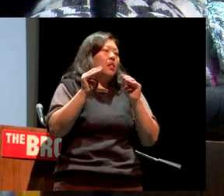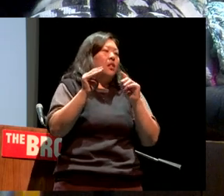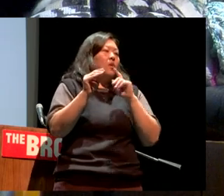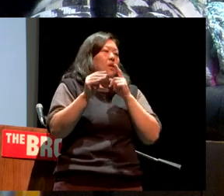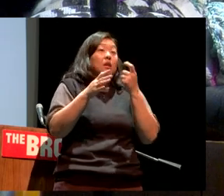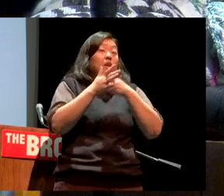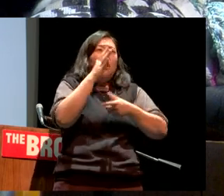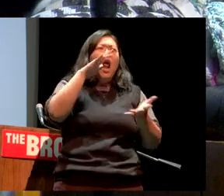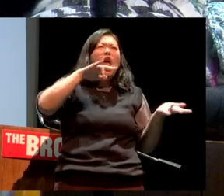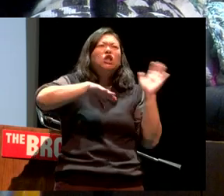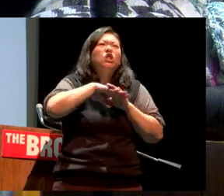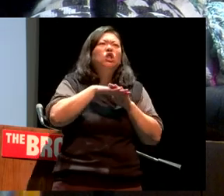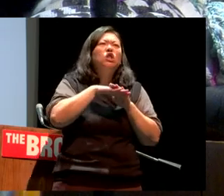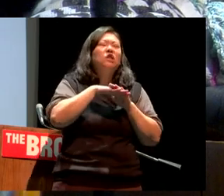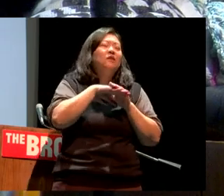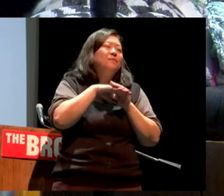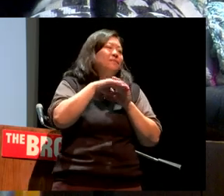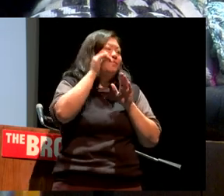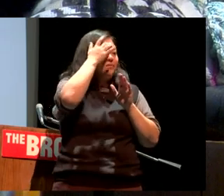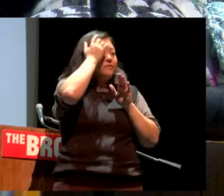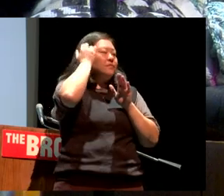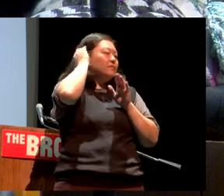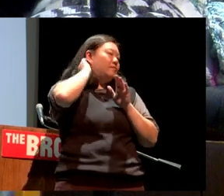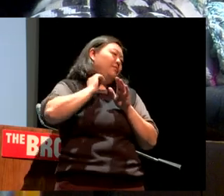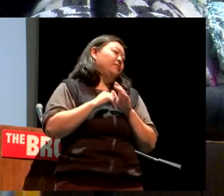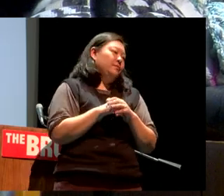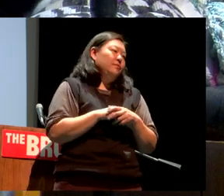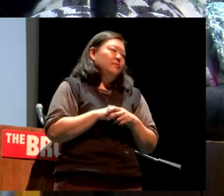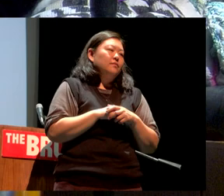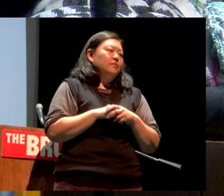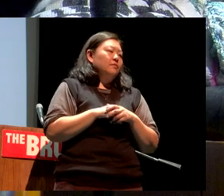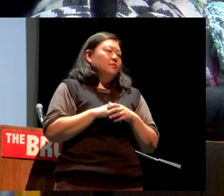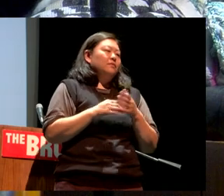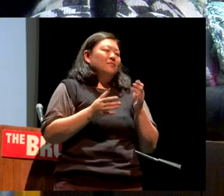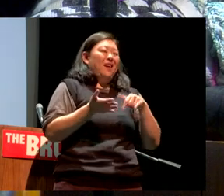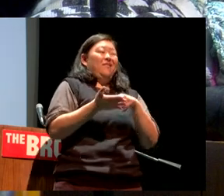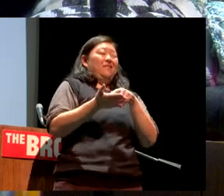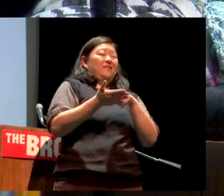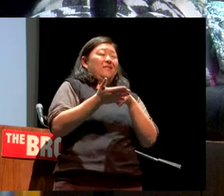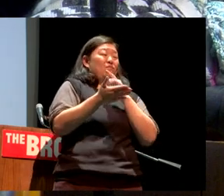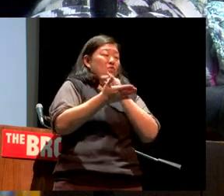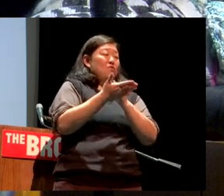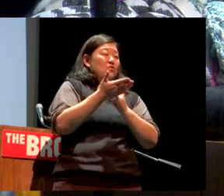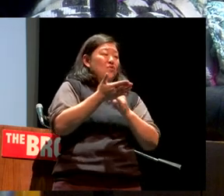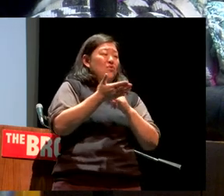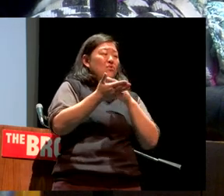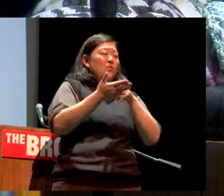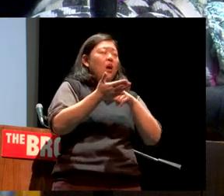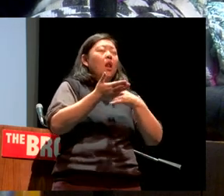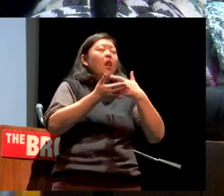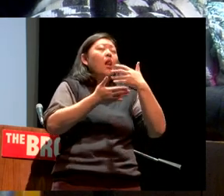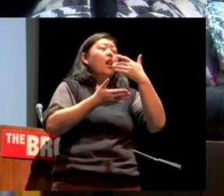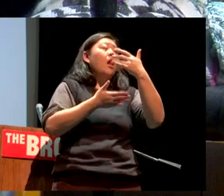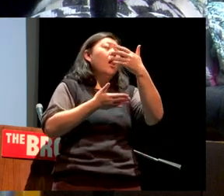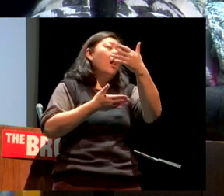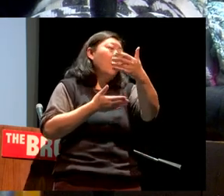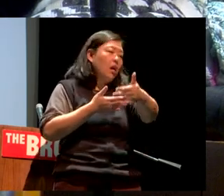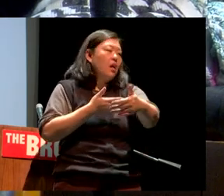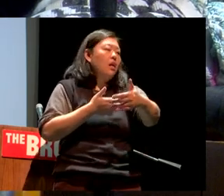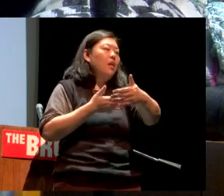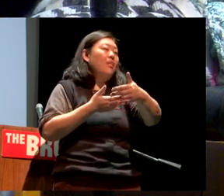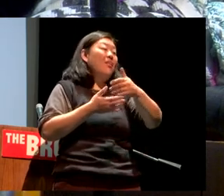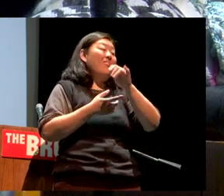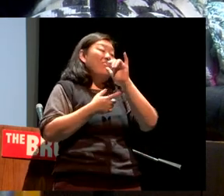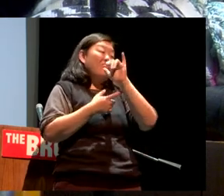$1 million or something like that. So maybe decades from now, CloneX is gone, Benoit is gone, and someone